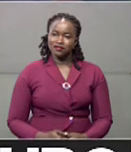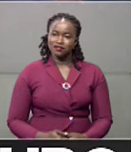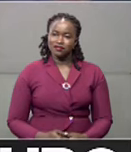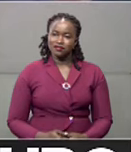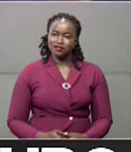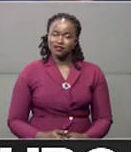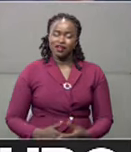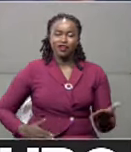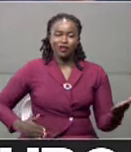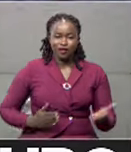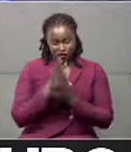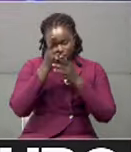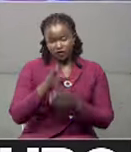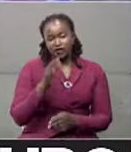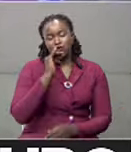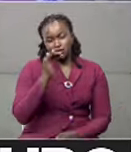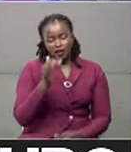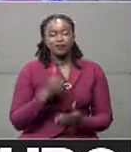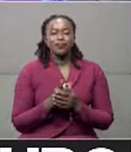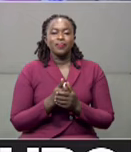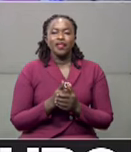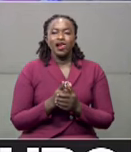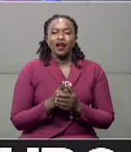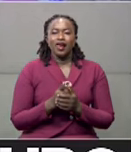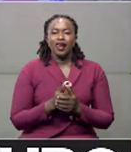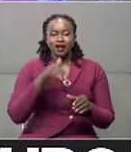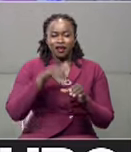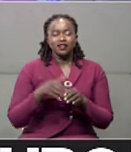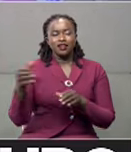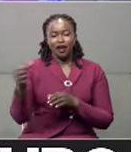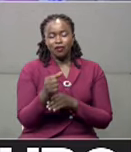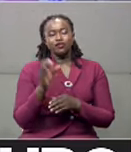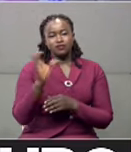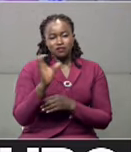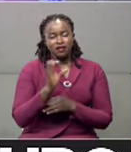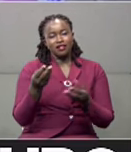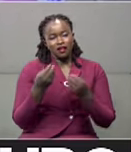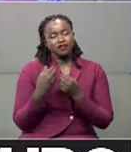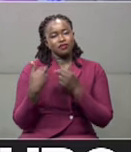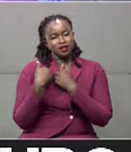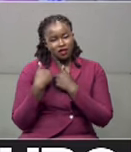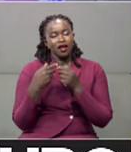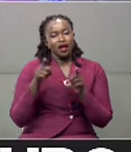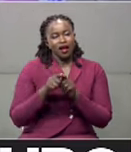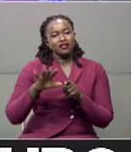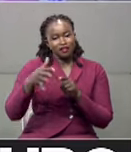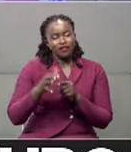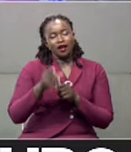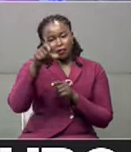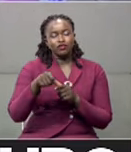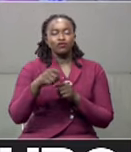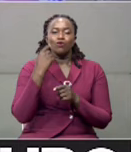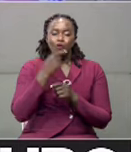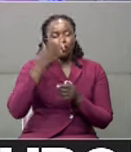Right, Honorable Speaker. So during the appointments committee, I was given a task as a fair person who believes in